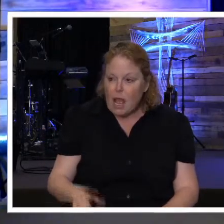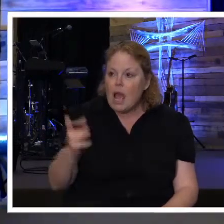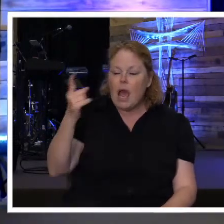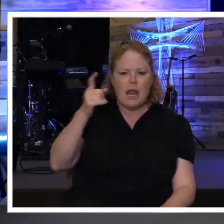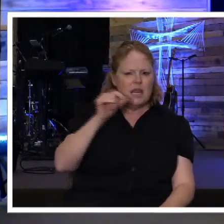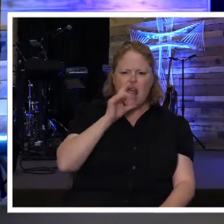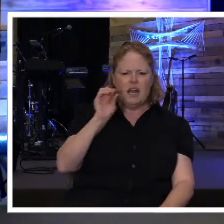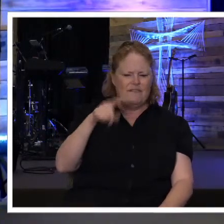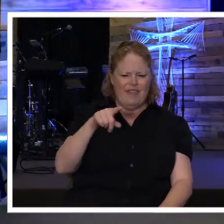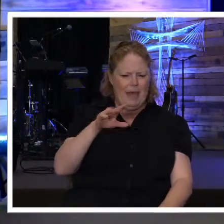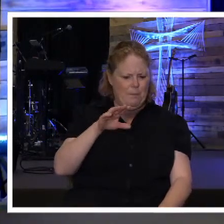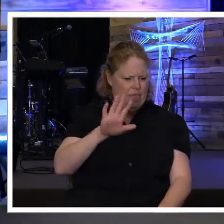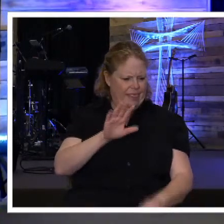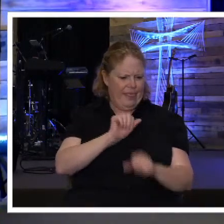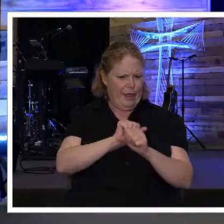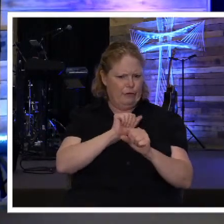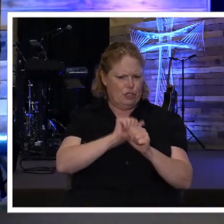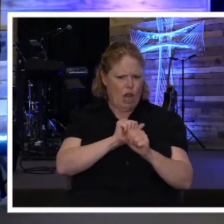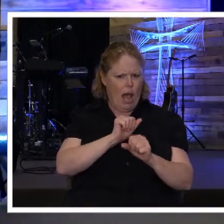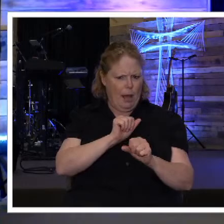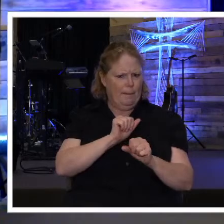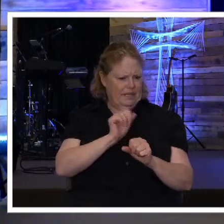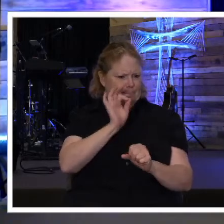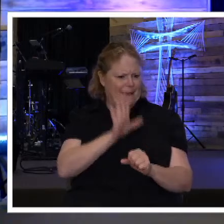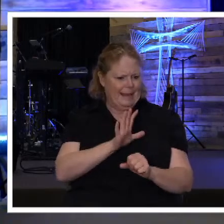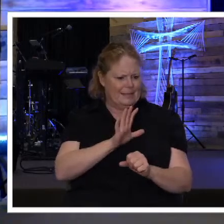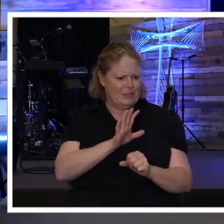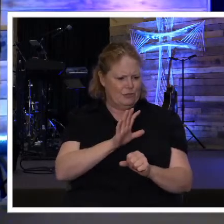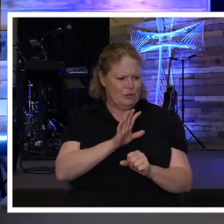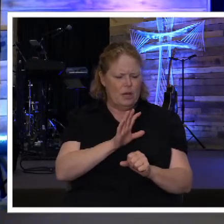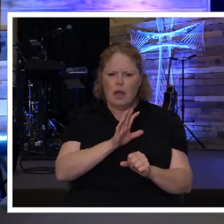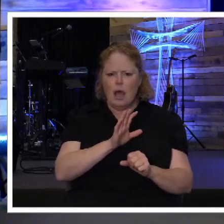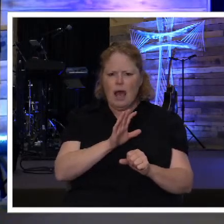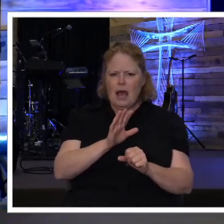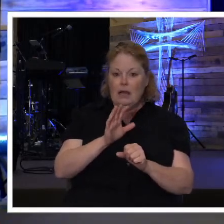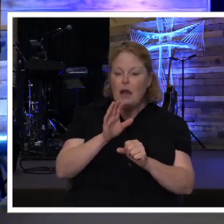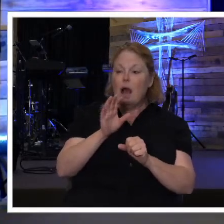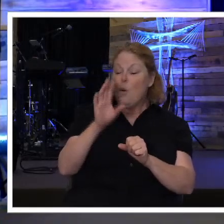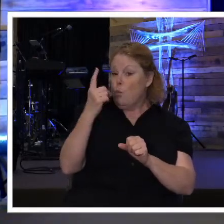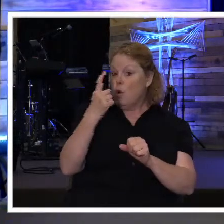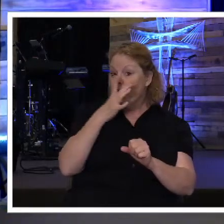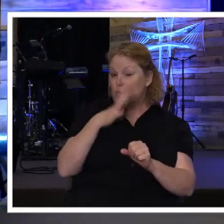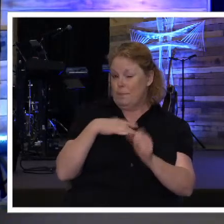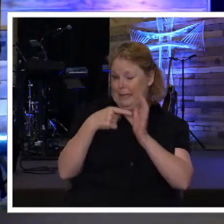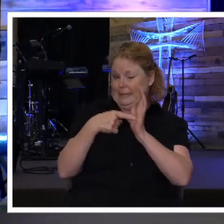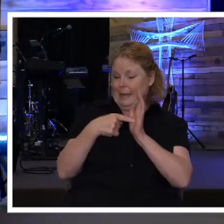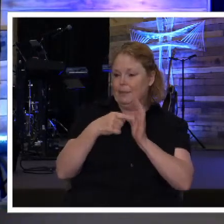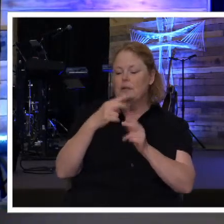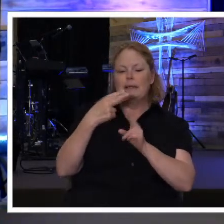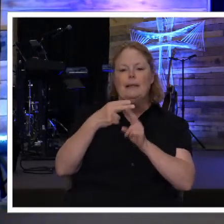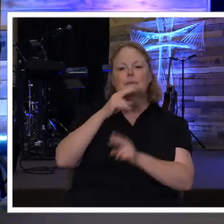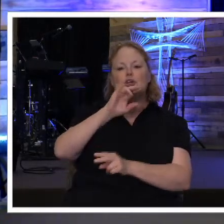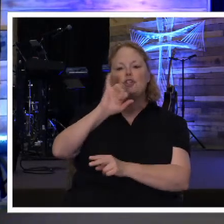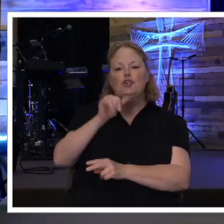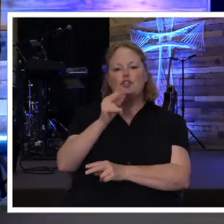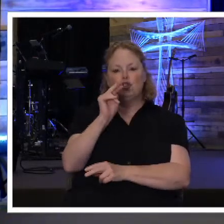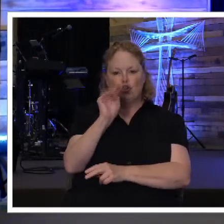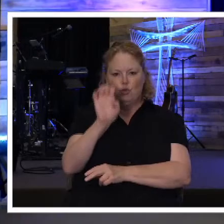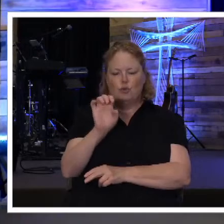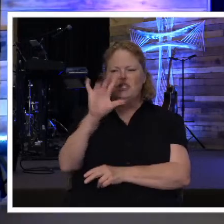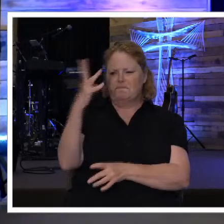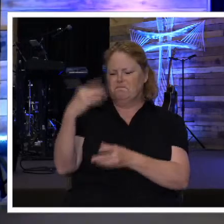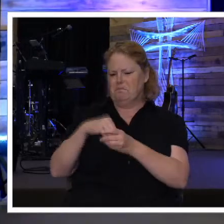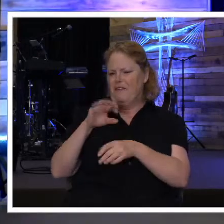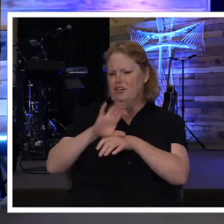in public ministries of any way. In fact, there's a lady that we met a number of years ago, and her name is June. She lives in Long Island, was a part of our